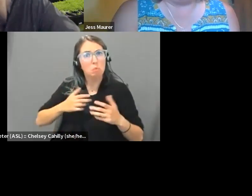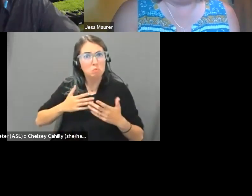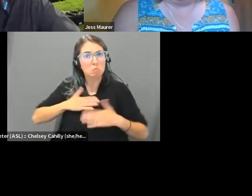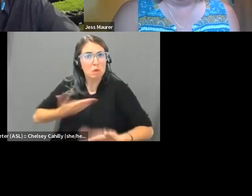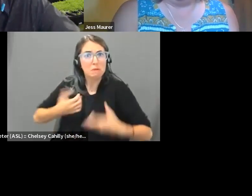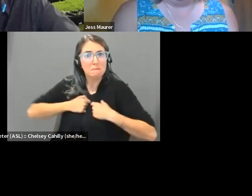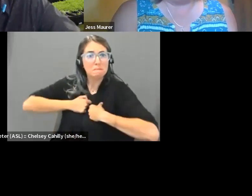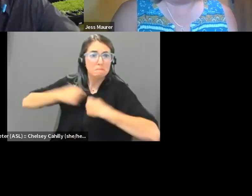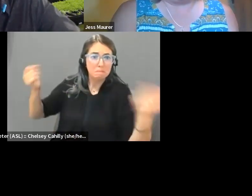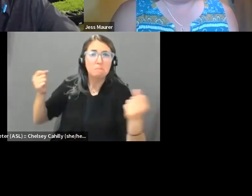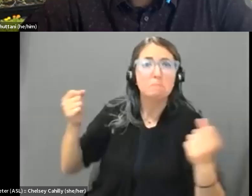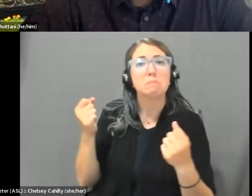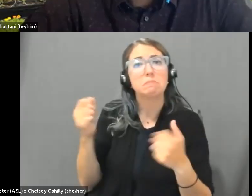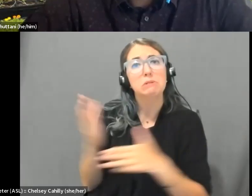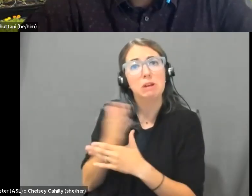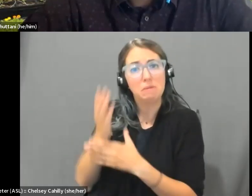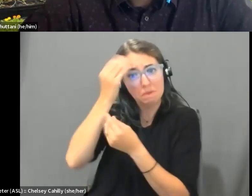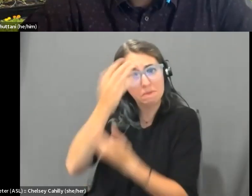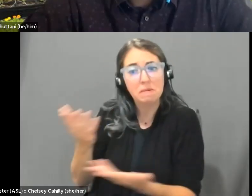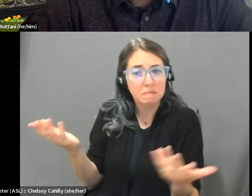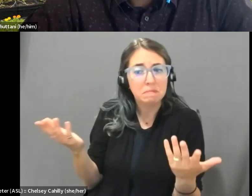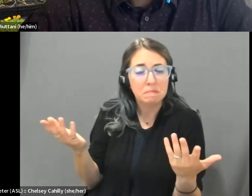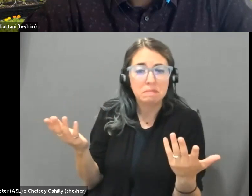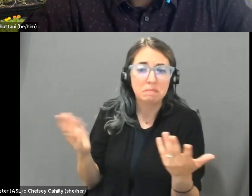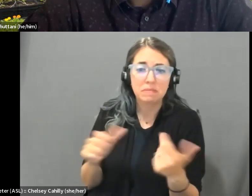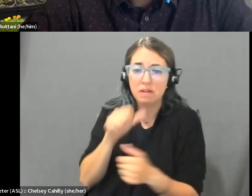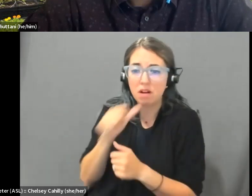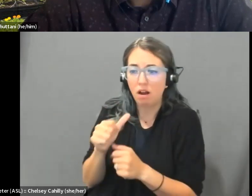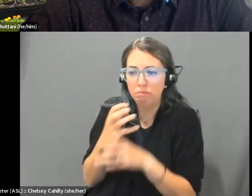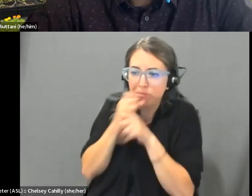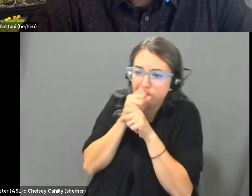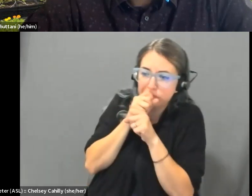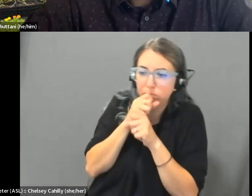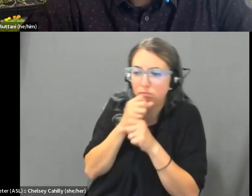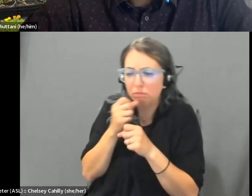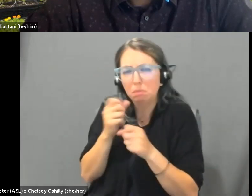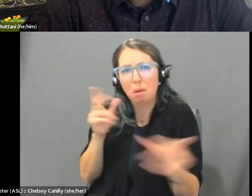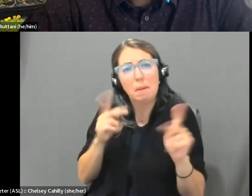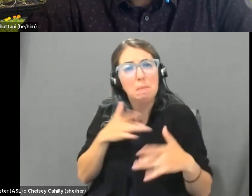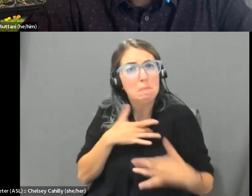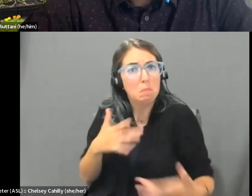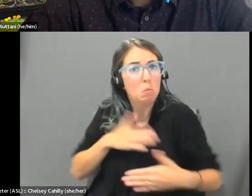about how information should be shared. So I think